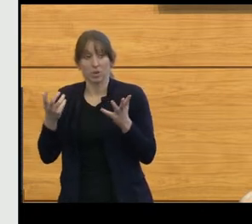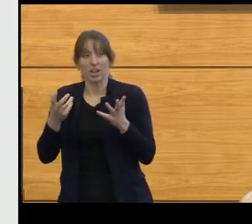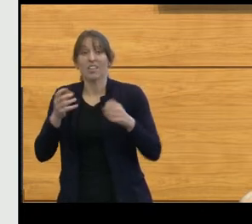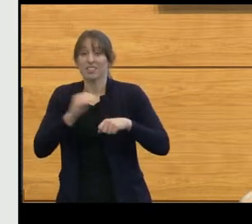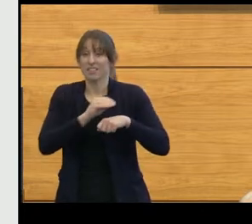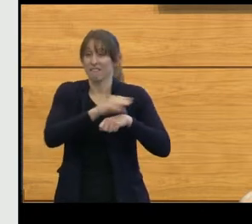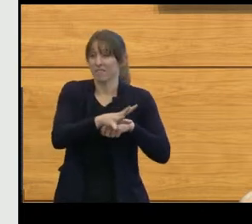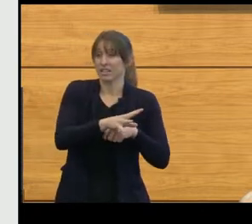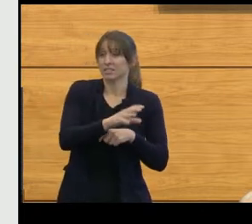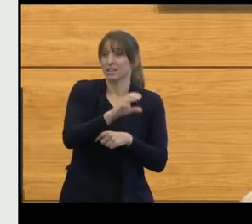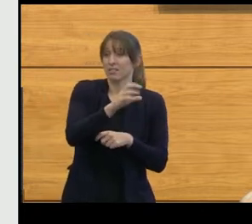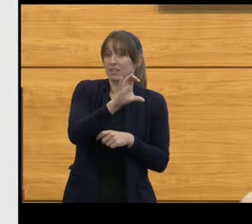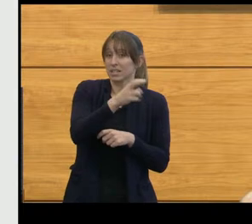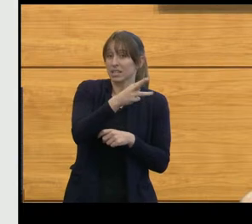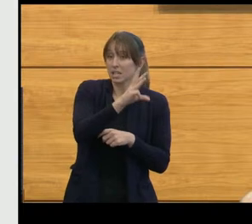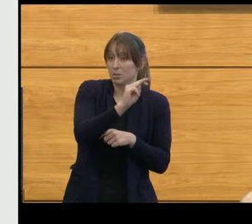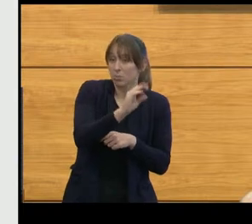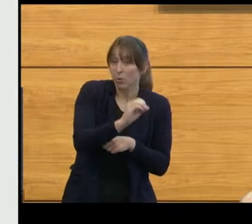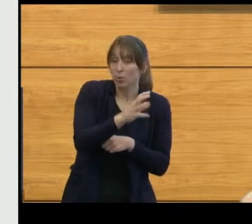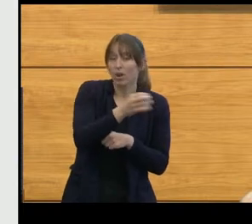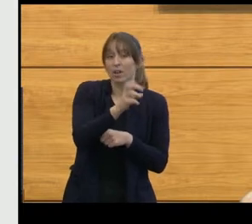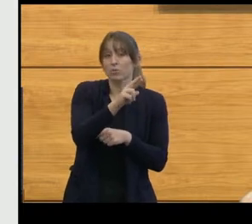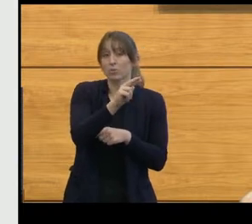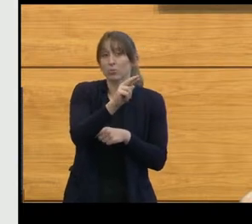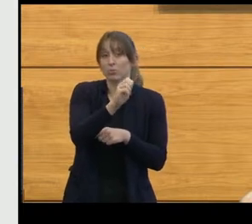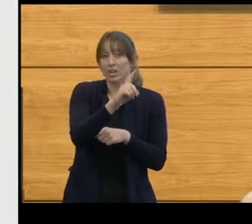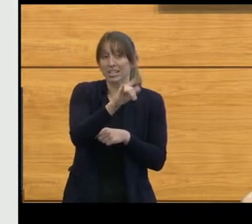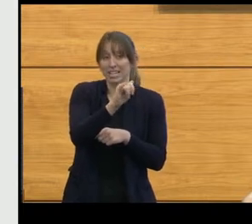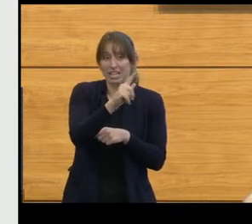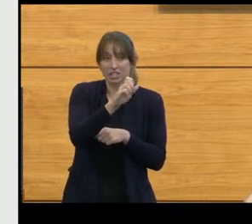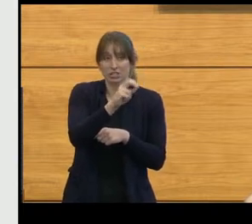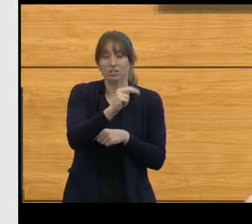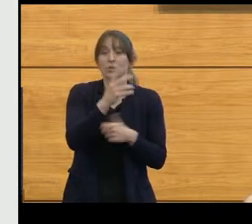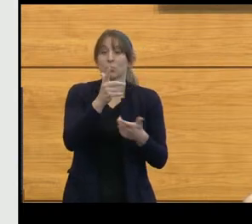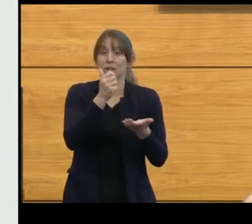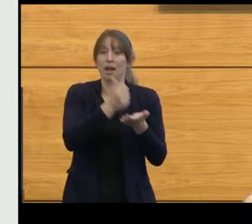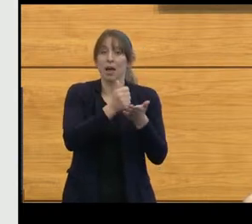of radiation and chemo could help us with that. But the one thing we